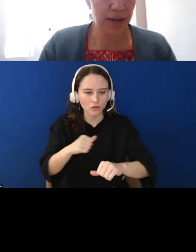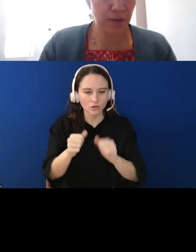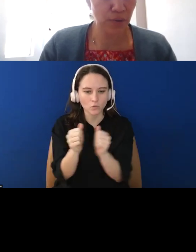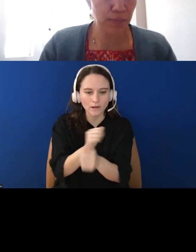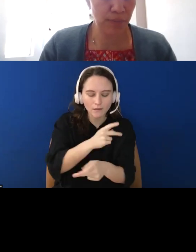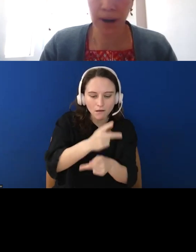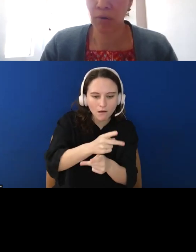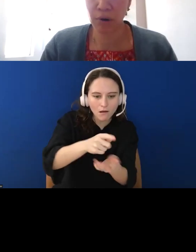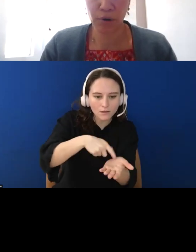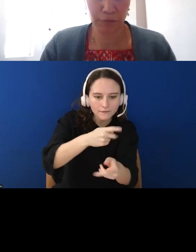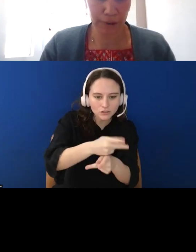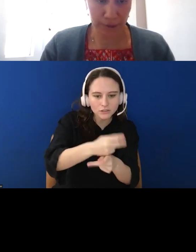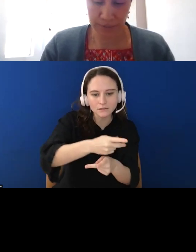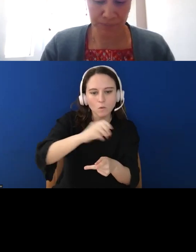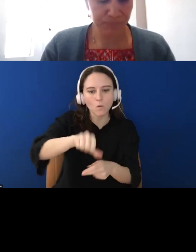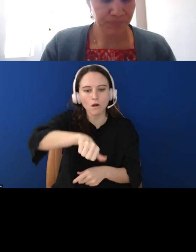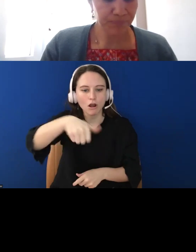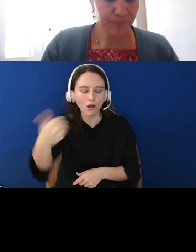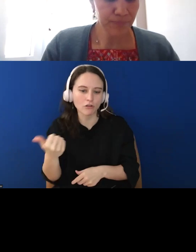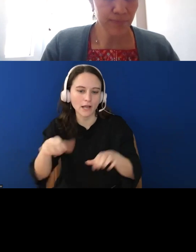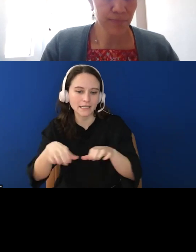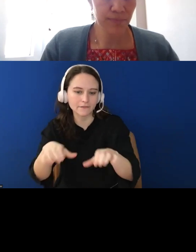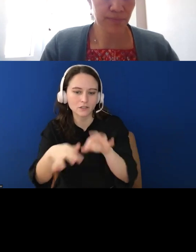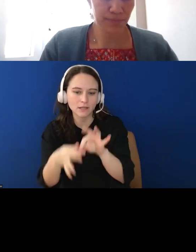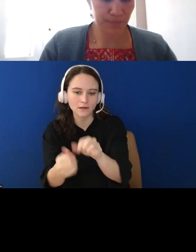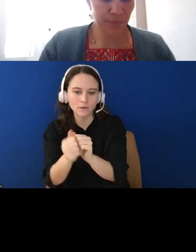activities related to the milpa or cornfields.